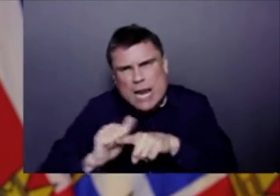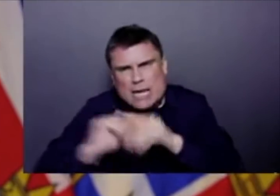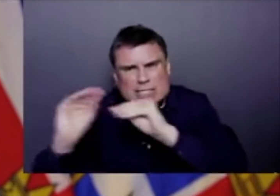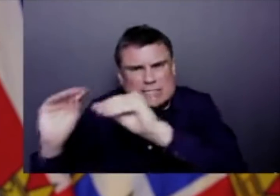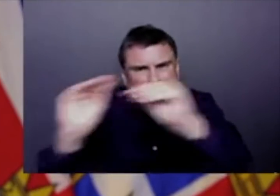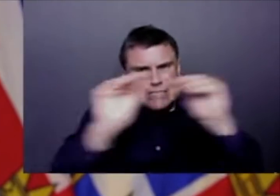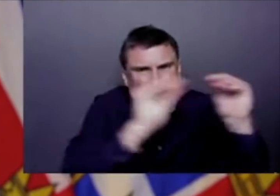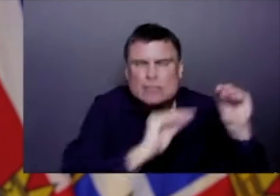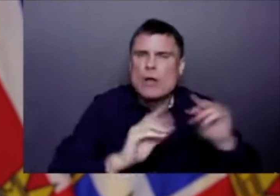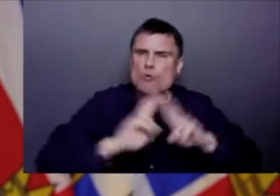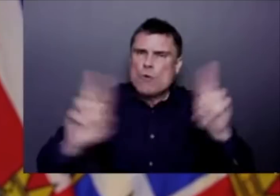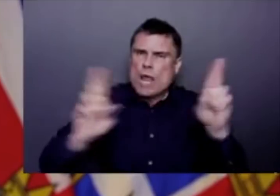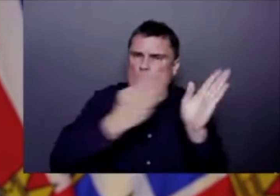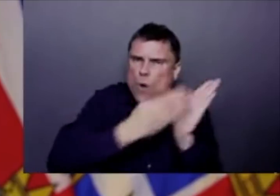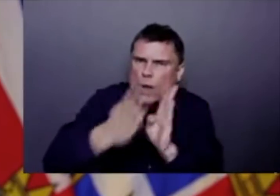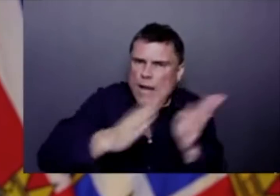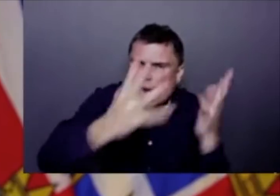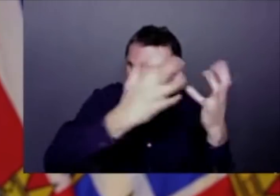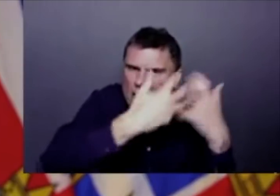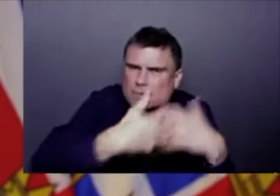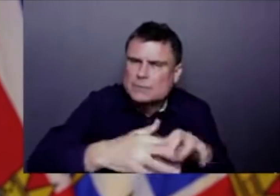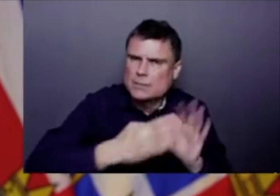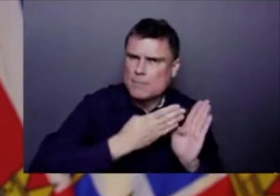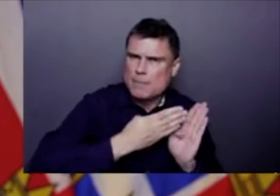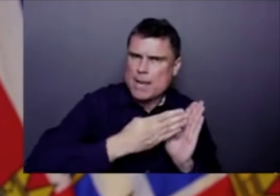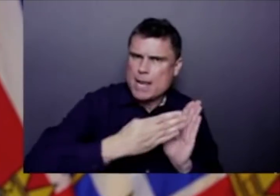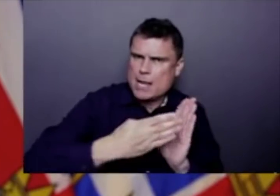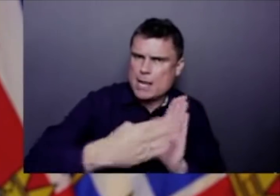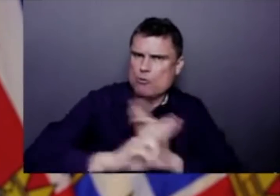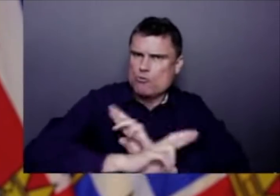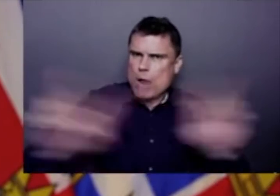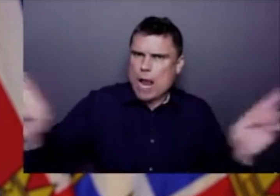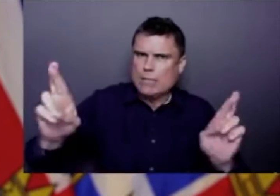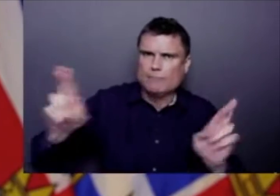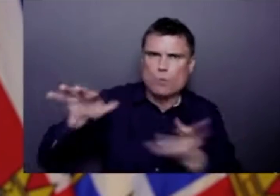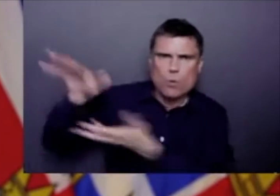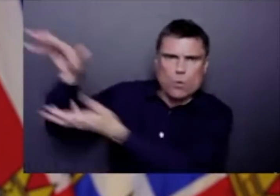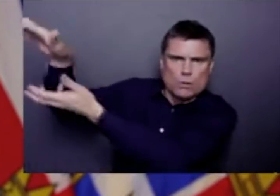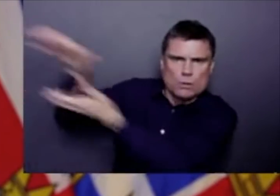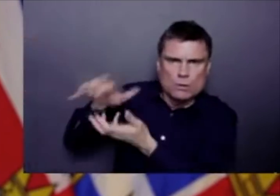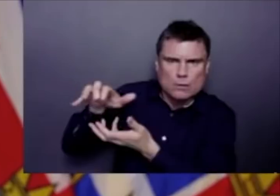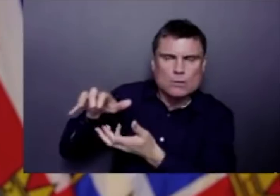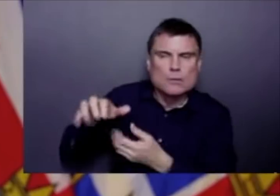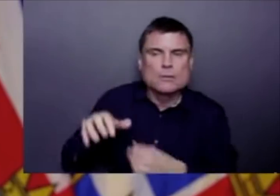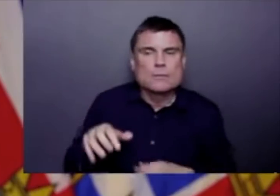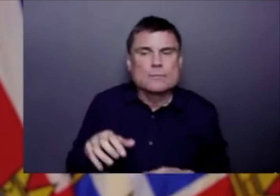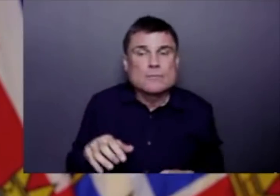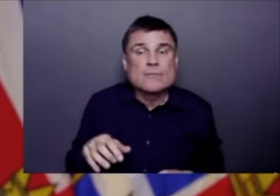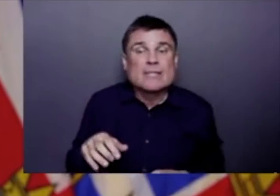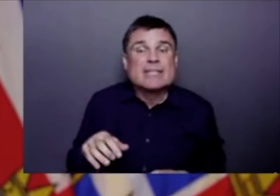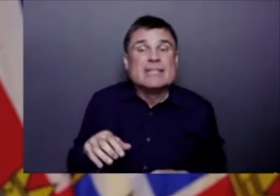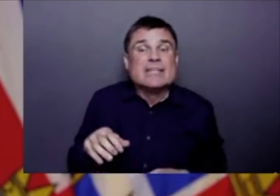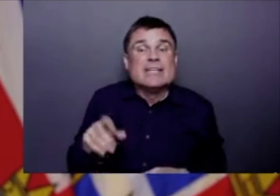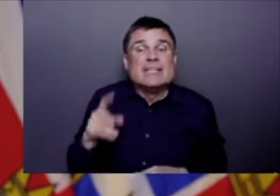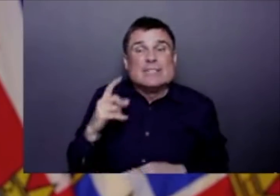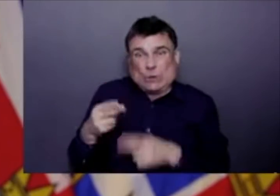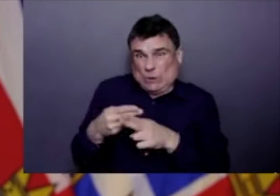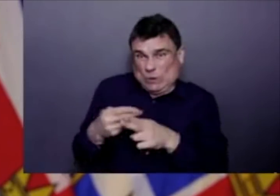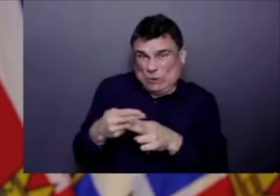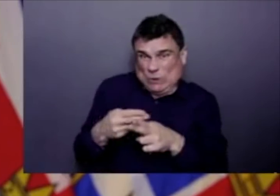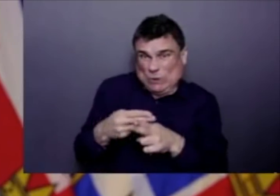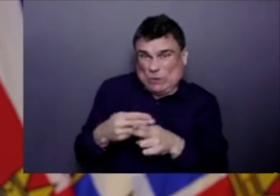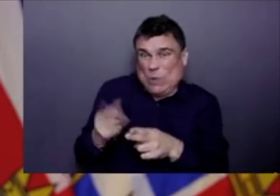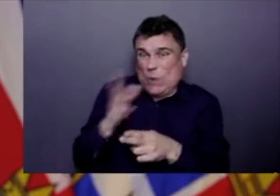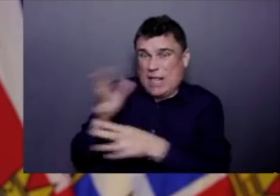Moderna vaccine, particularly the vaccine that's going to a number of remote and isolated communities. And my hat goes off to the people